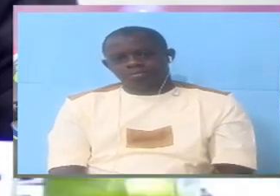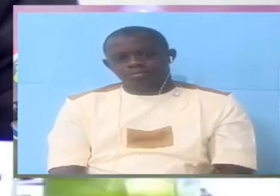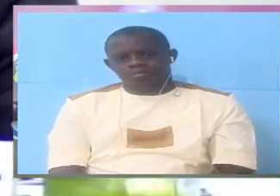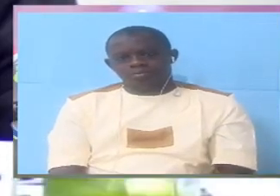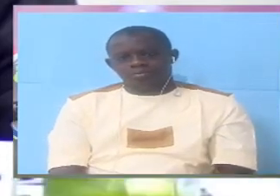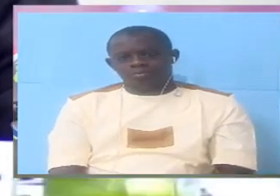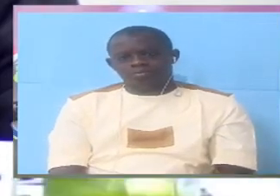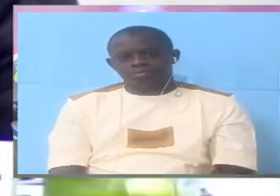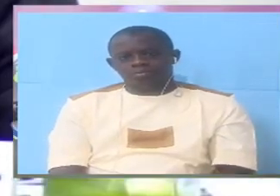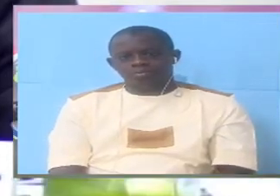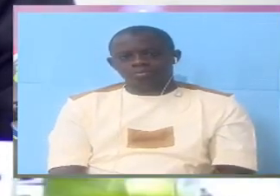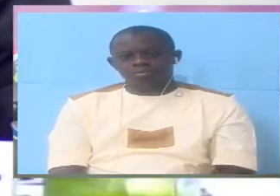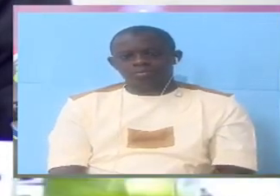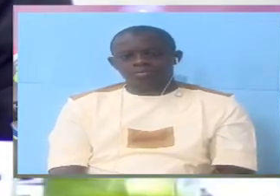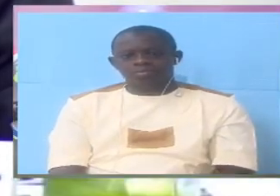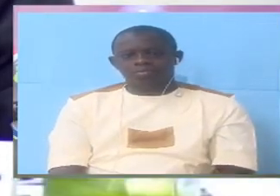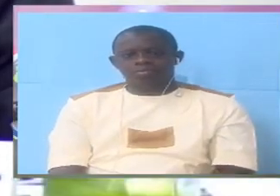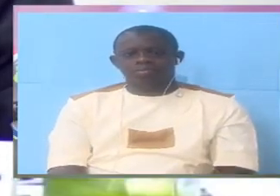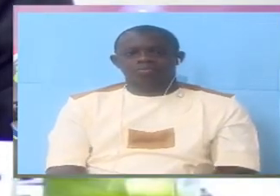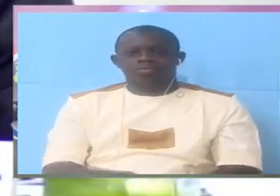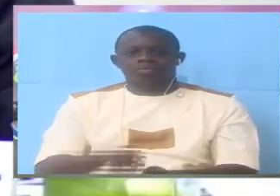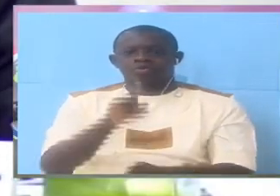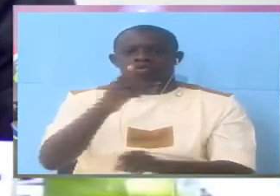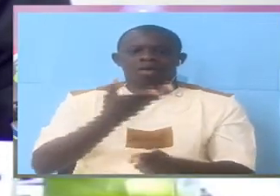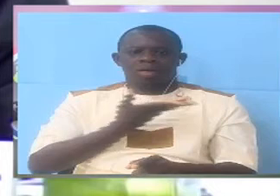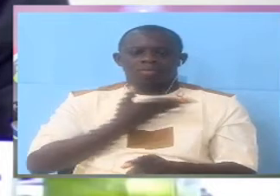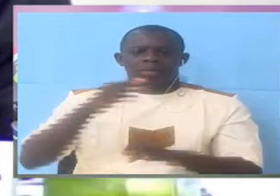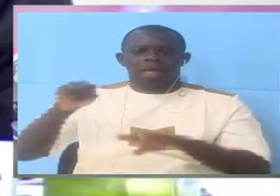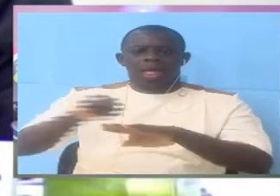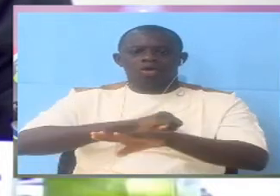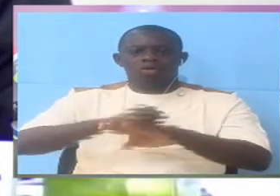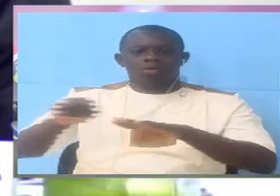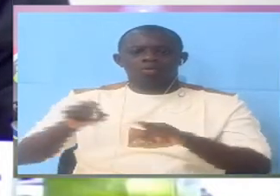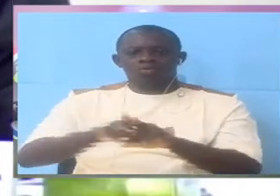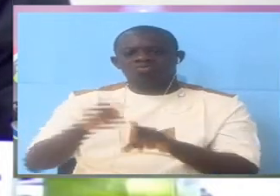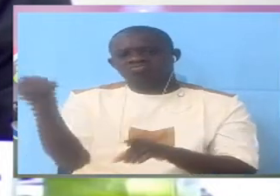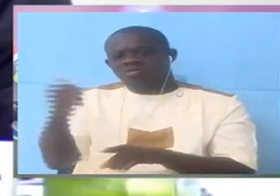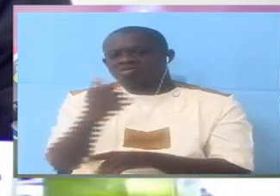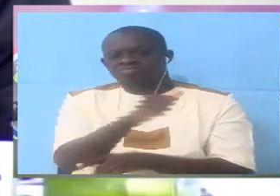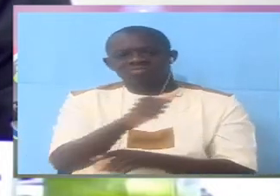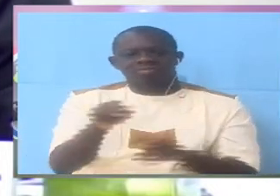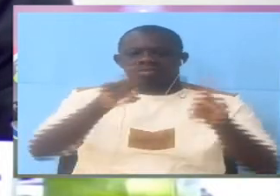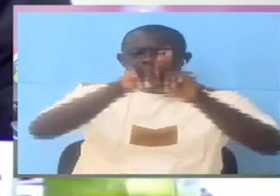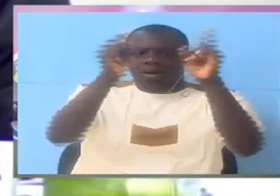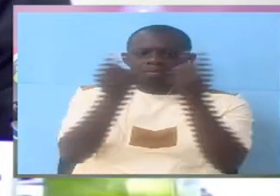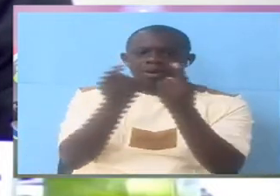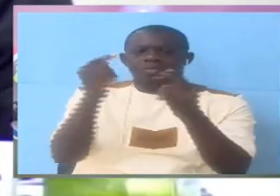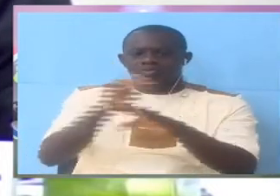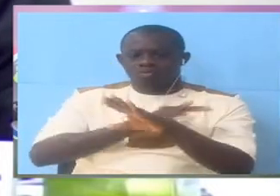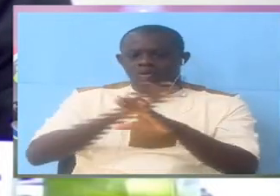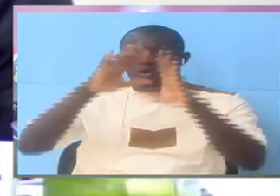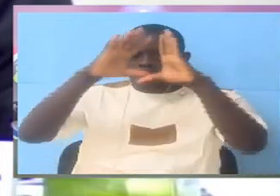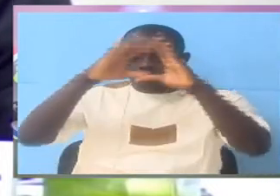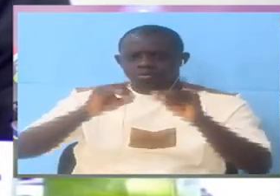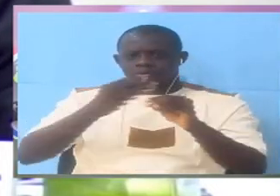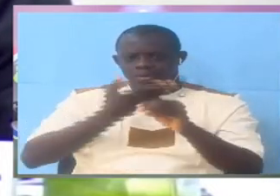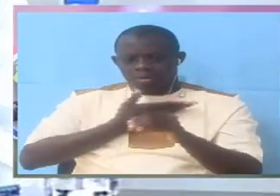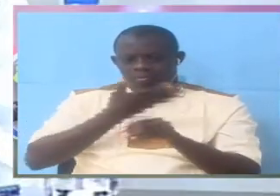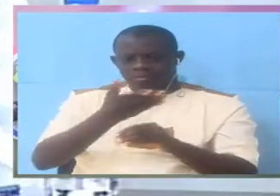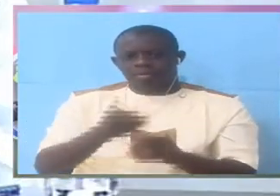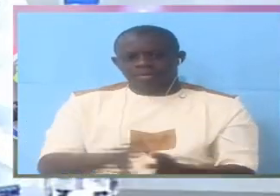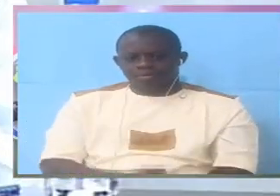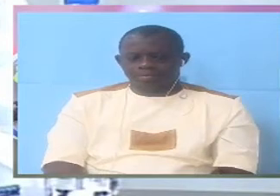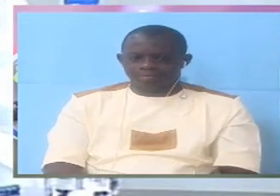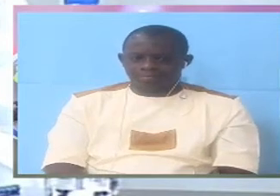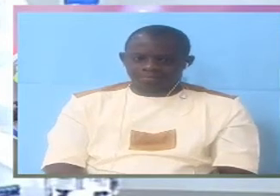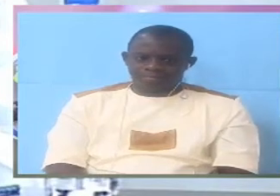You have the economic sabotage unit. Tanko fanko kunya me alonko wala lafta ka do yaro